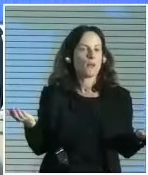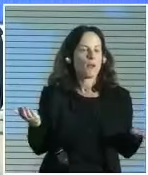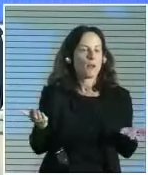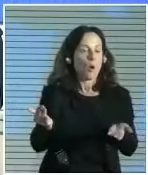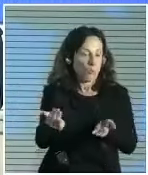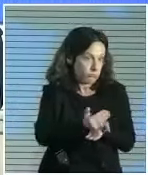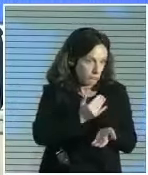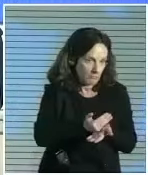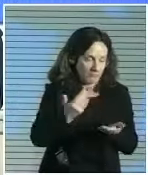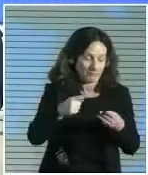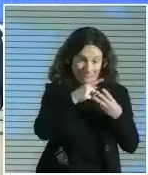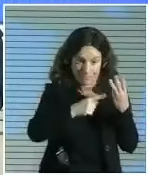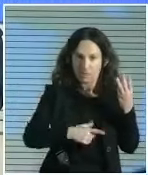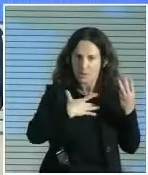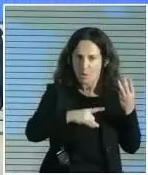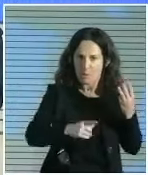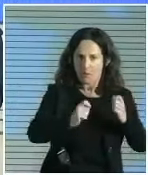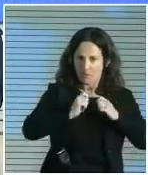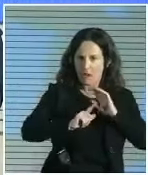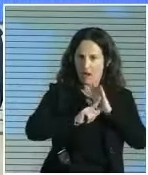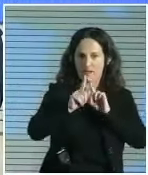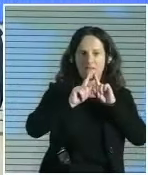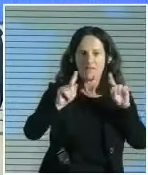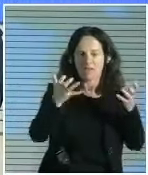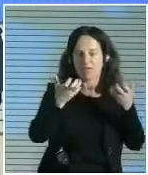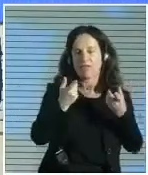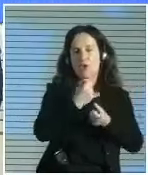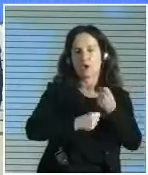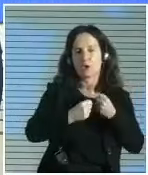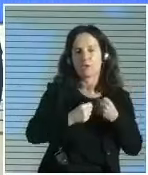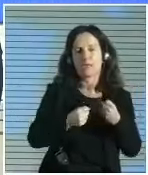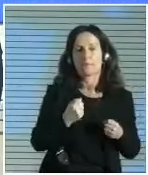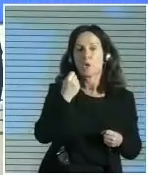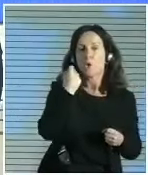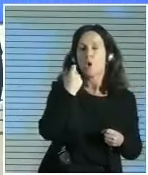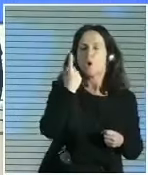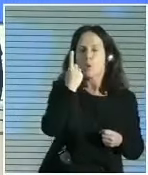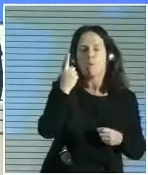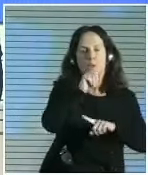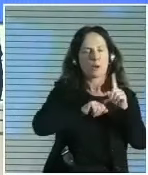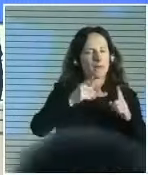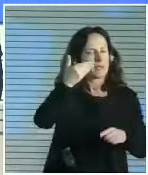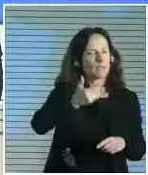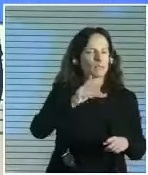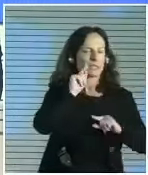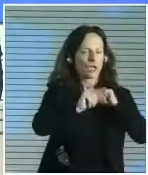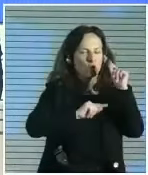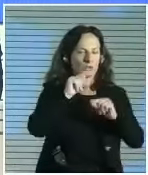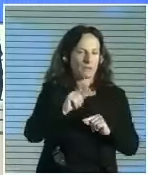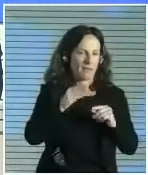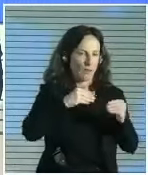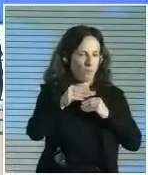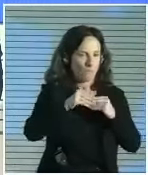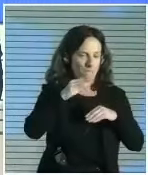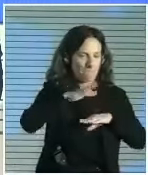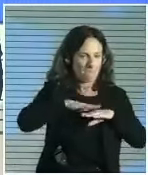2000, and I believe it should have been in 2017, the United Nations Environmental Assembly gave a